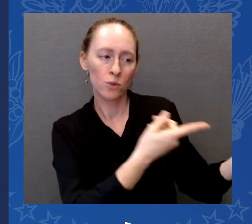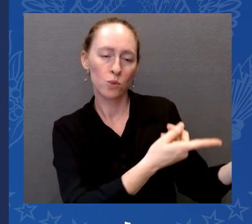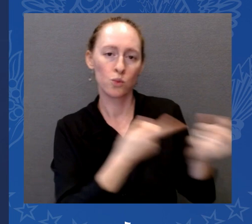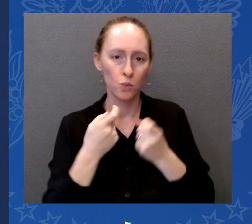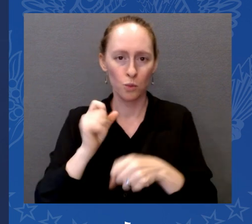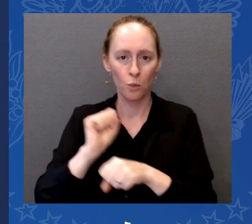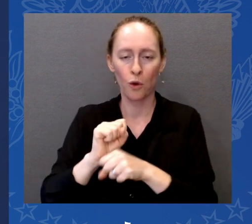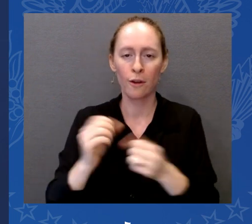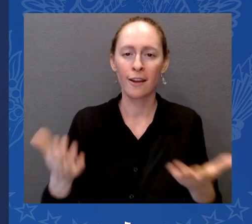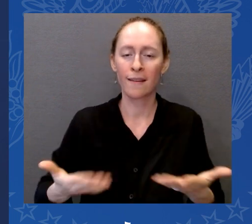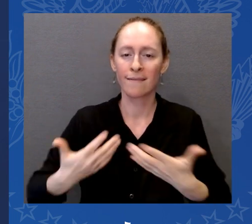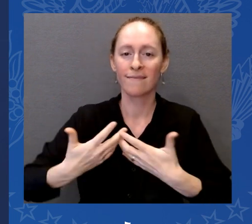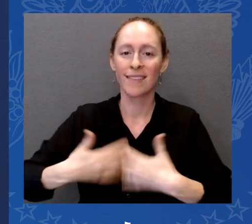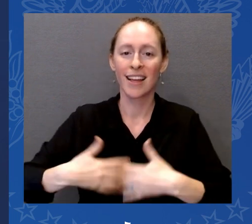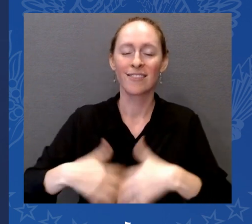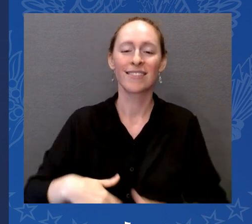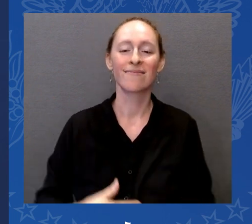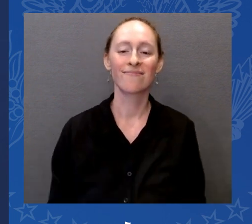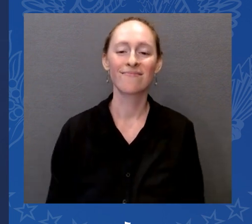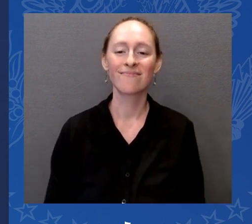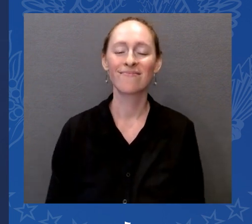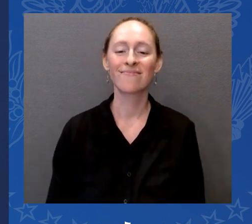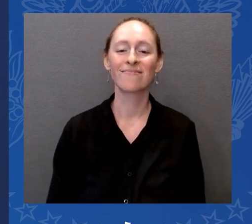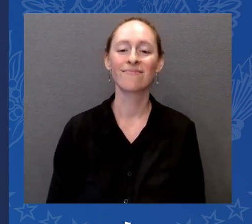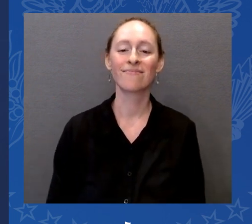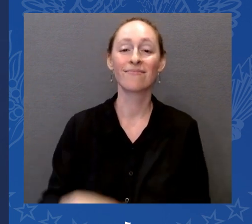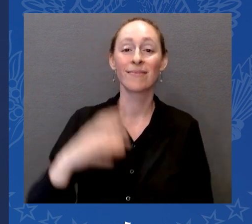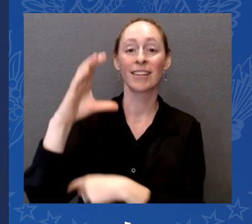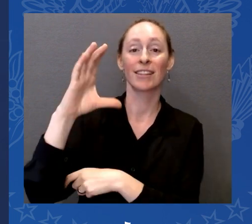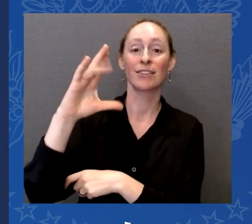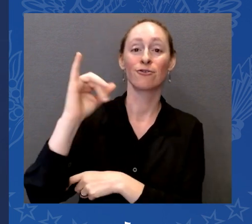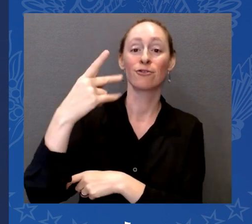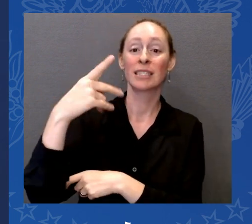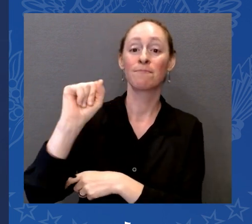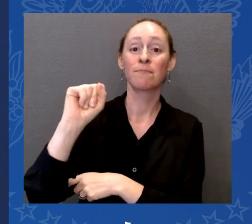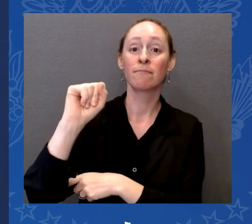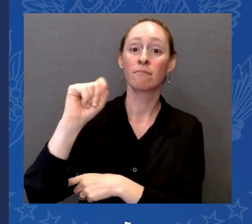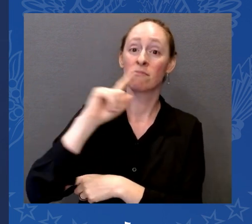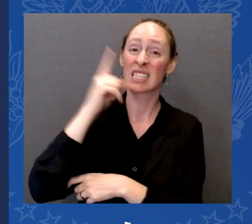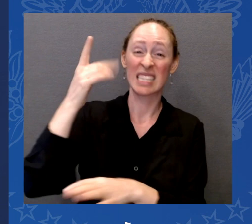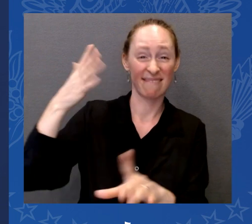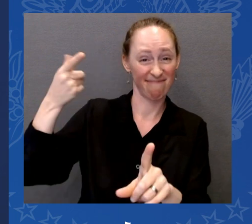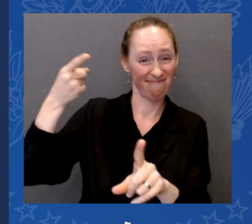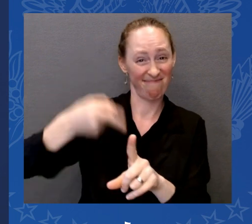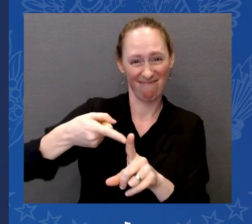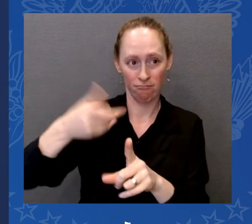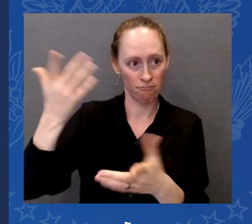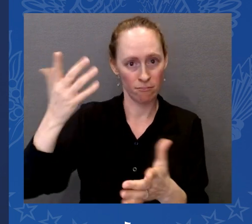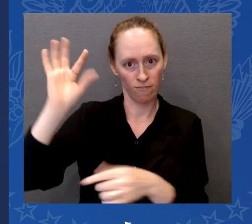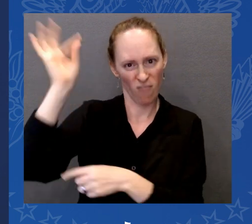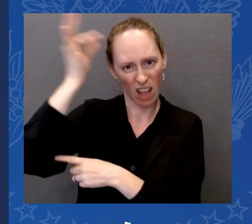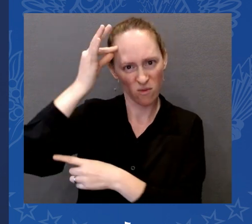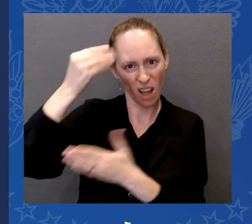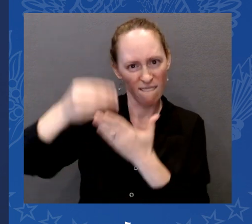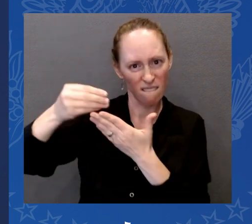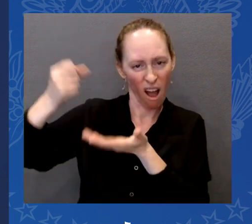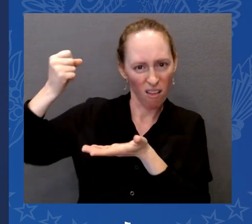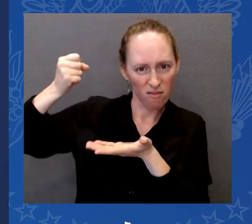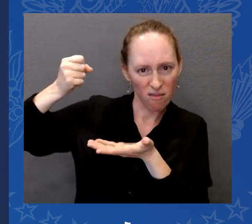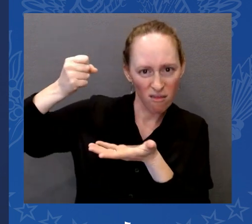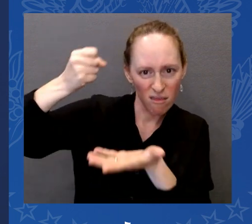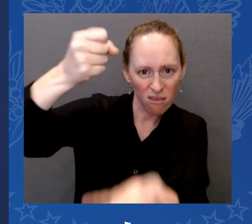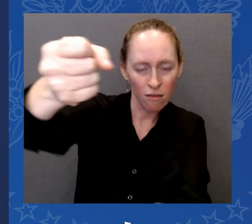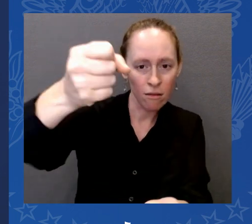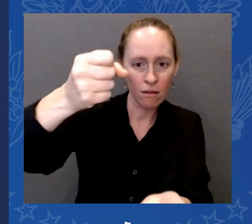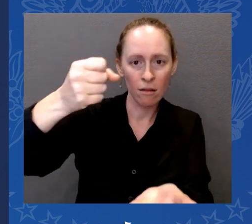cost, creating a market and an entire industry that's American-led. You know, that's how it all started. As a result,